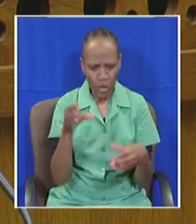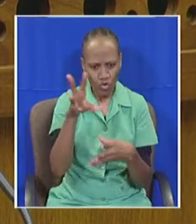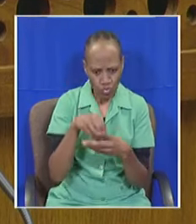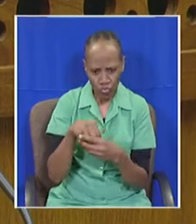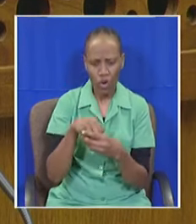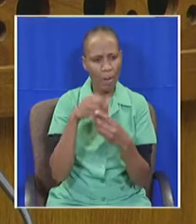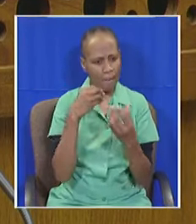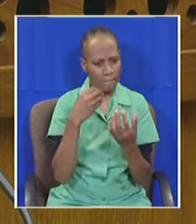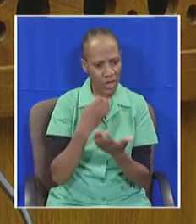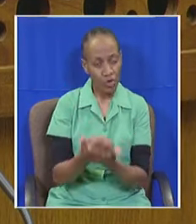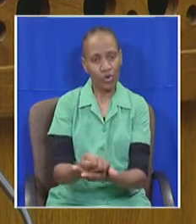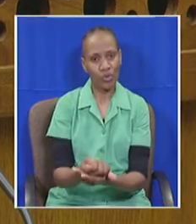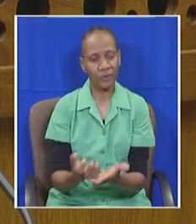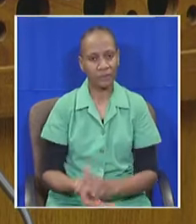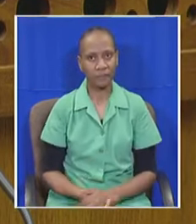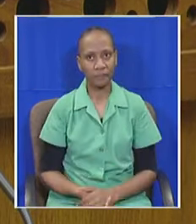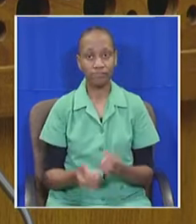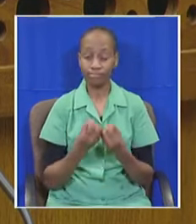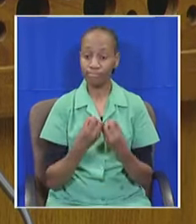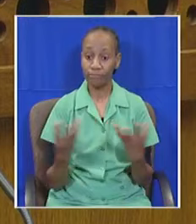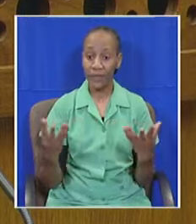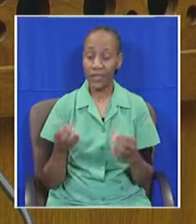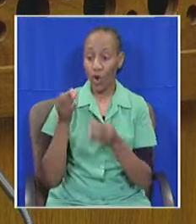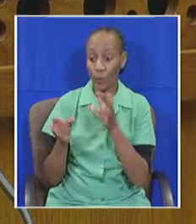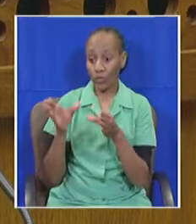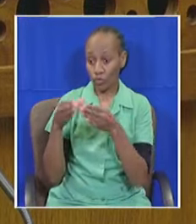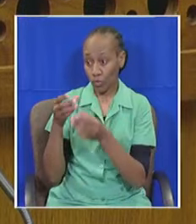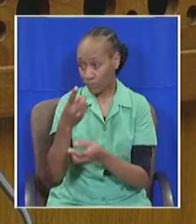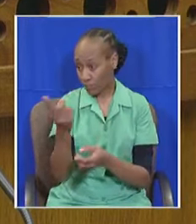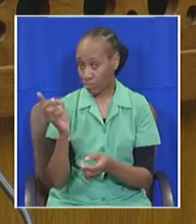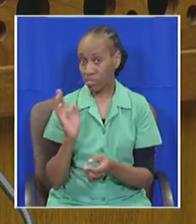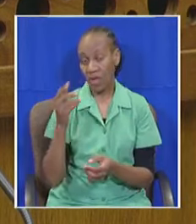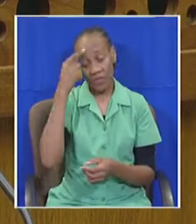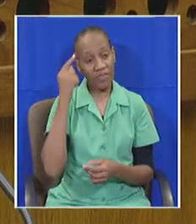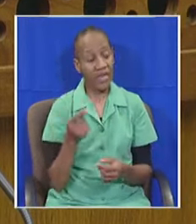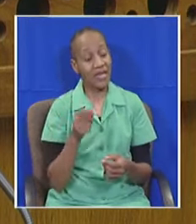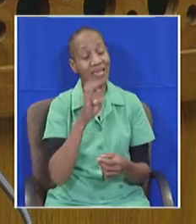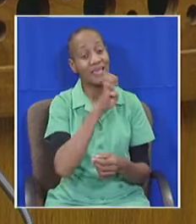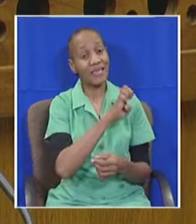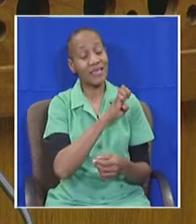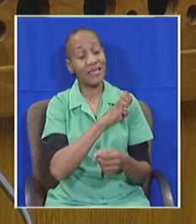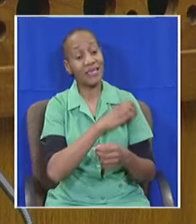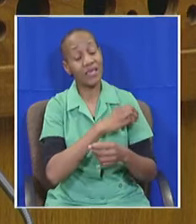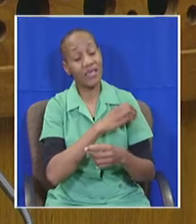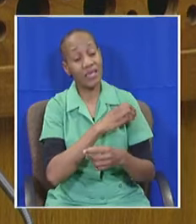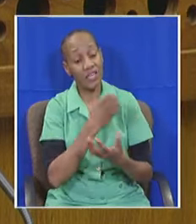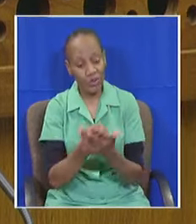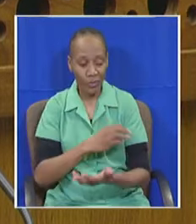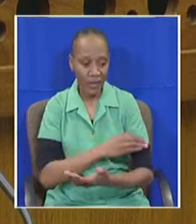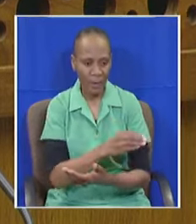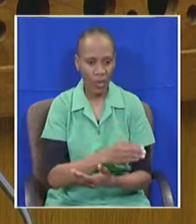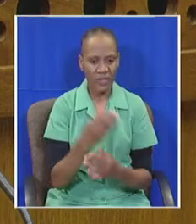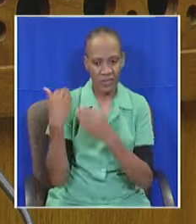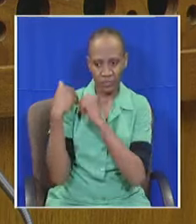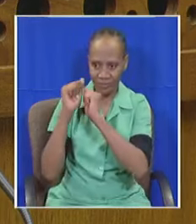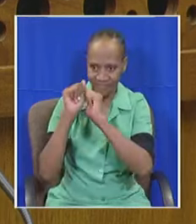in the economy. Many in the opposition benches think that economic empowerment is the function of government only.